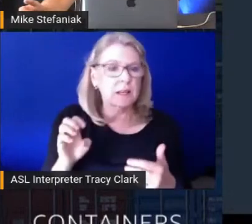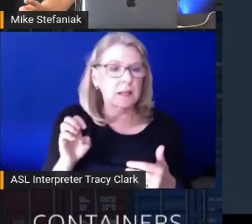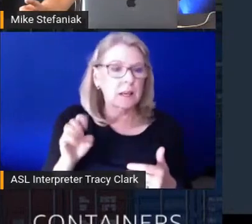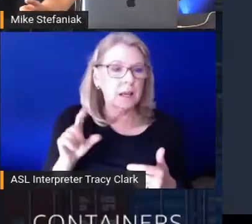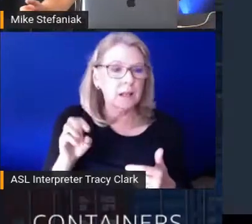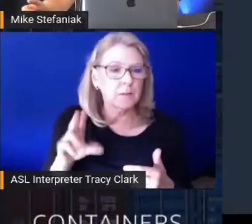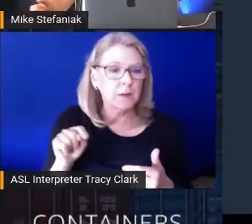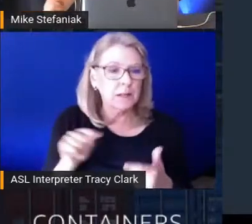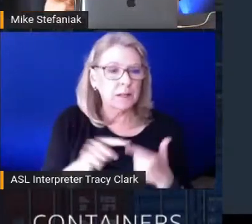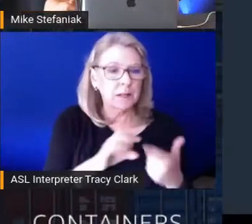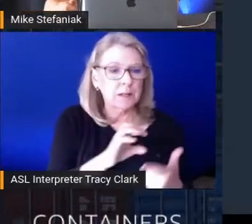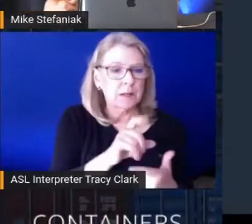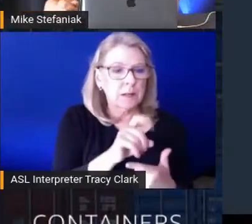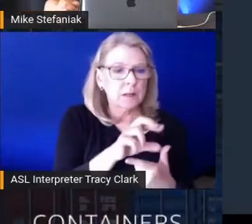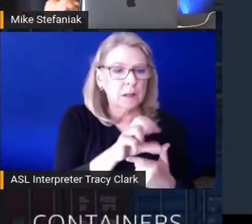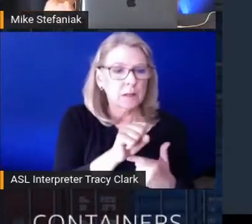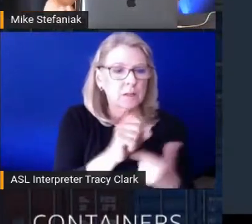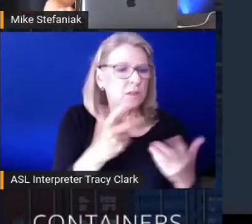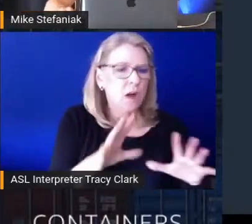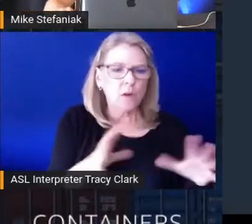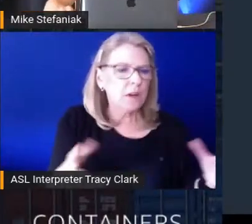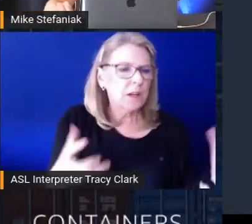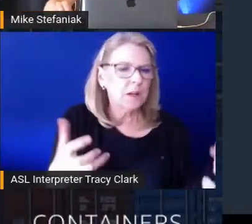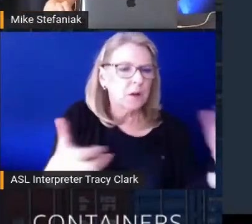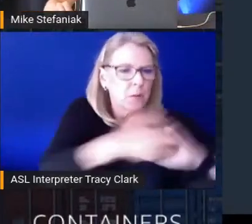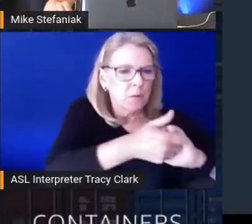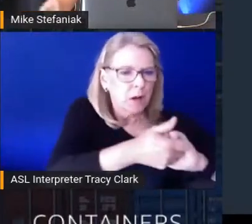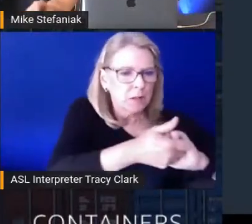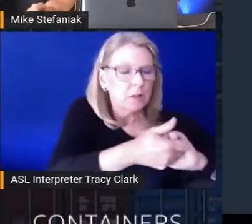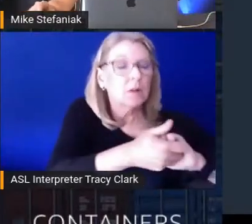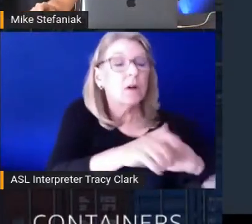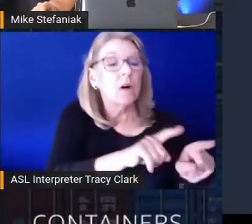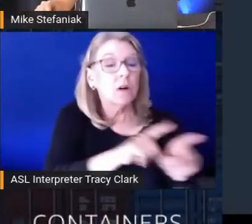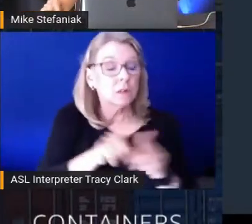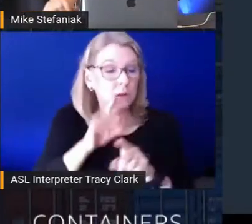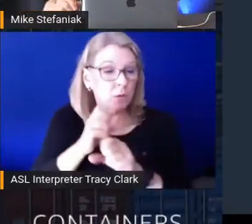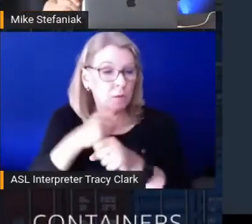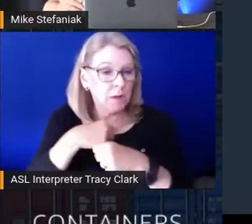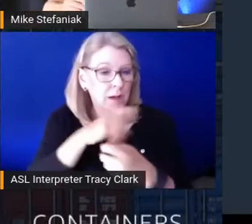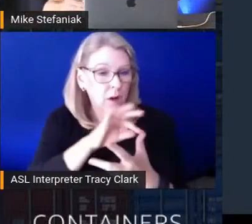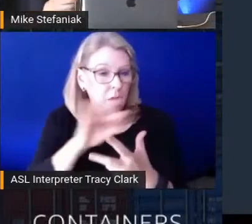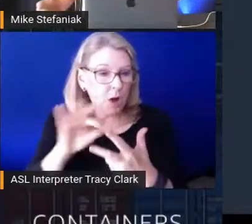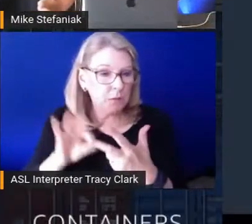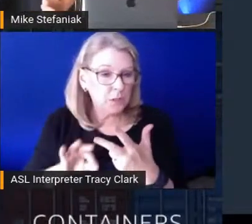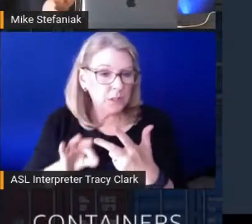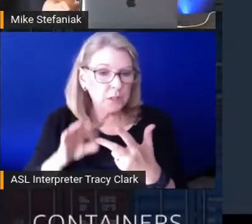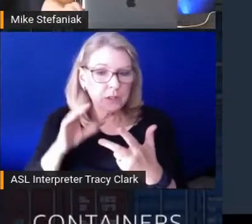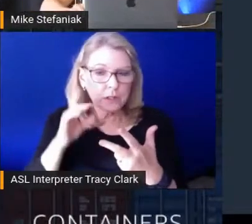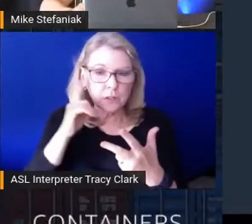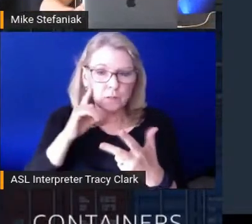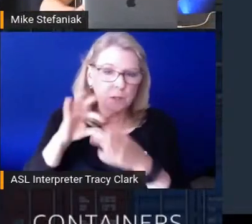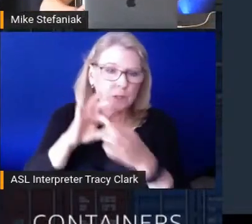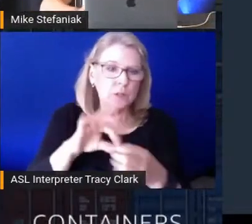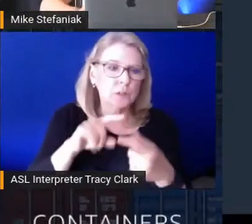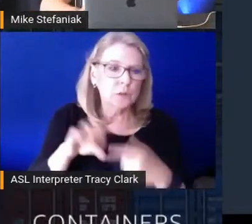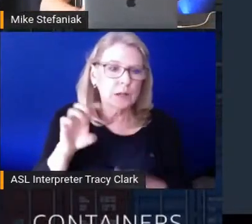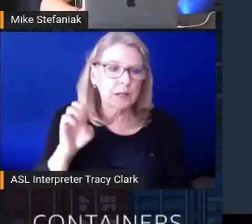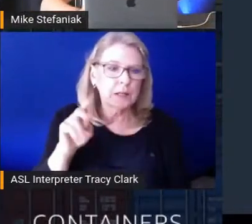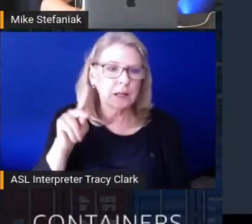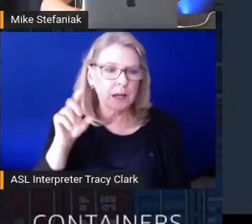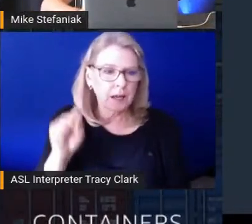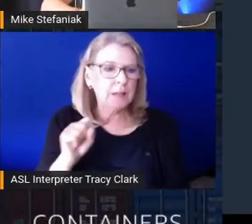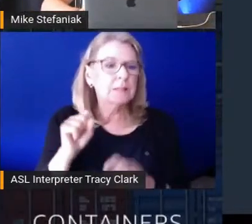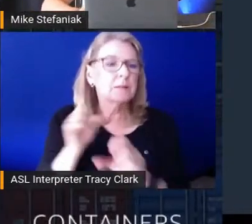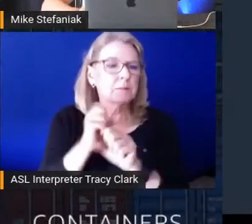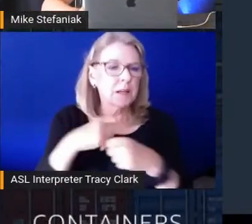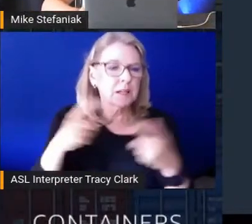Anywhere. We're going to also make that an option to install directly through EKS add-ons, and that'll make change management across multiple clusters